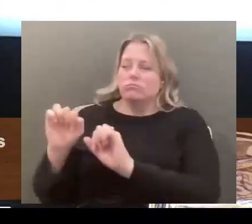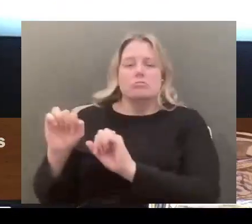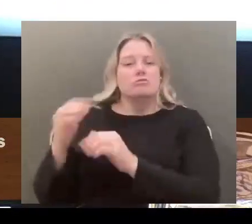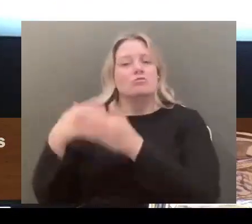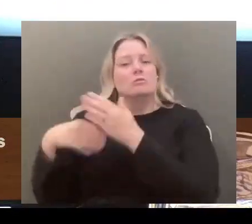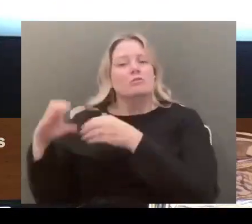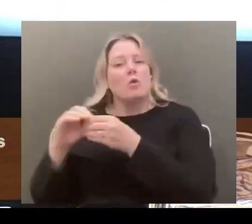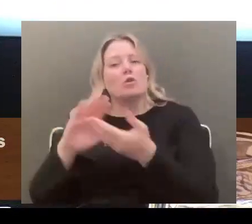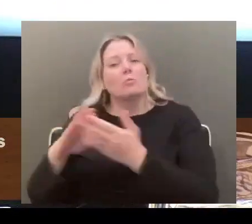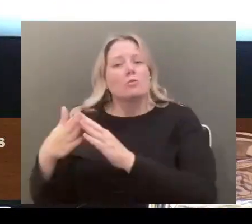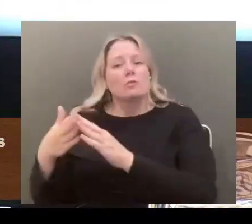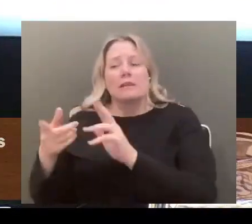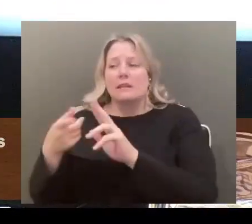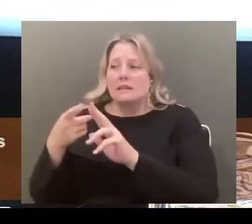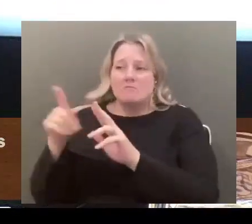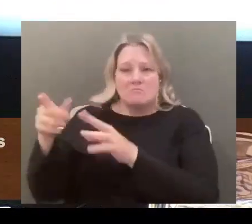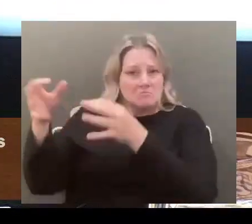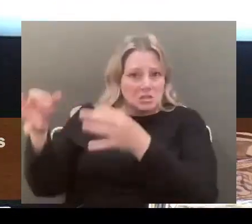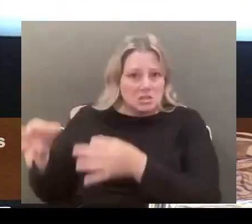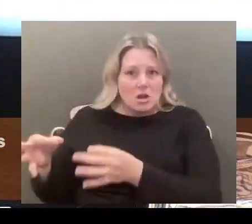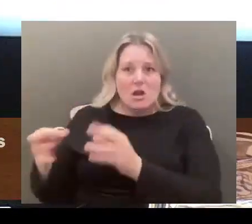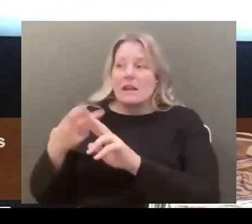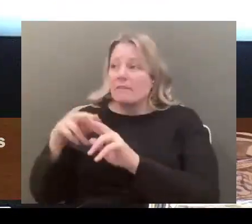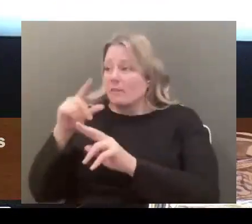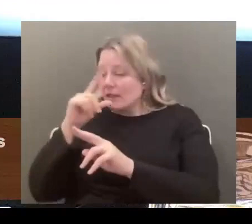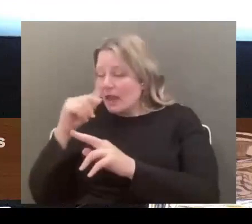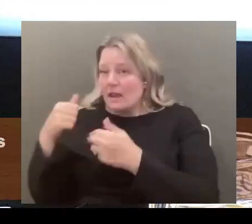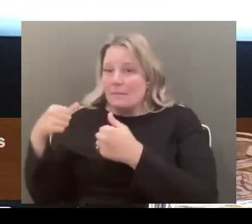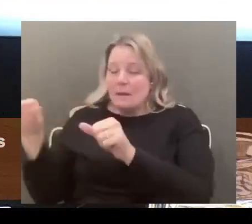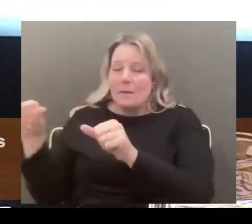can achieve that and hopefully get to it, but reparation,